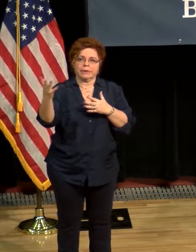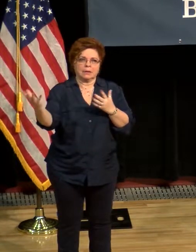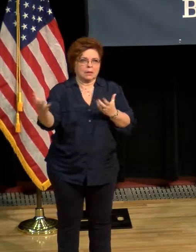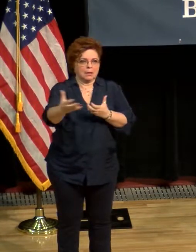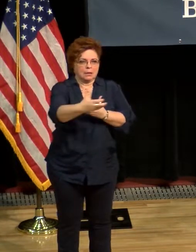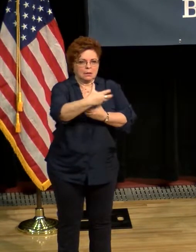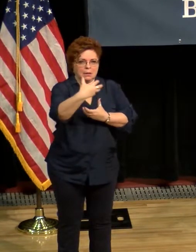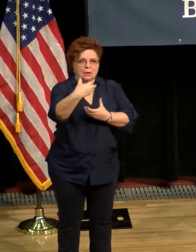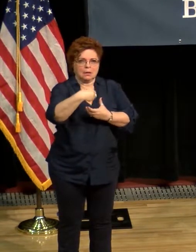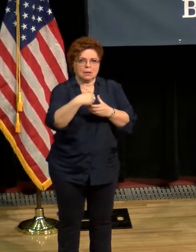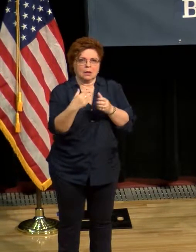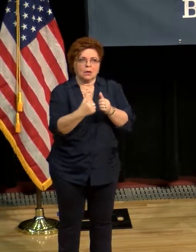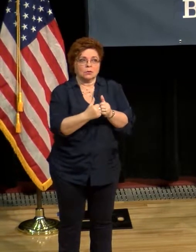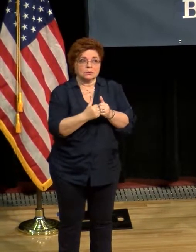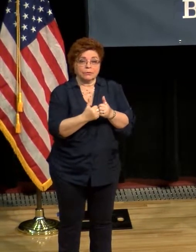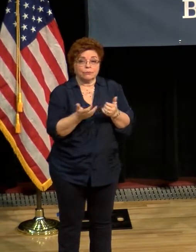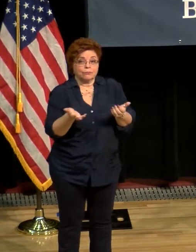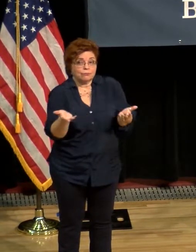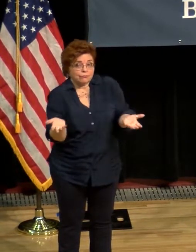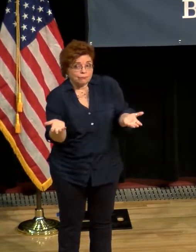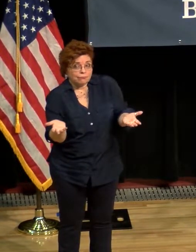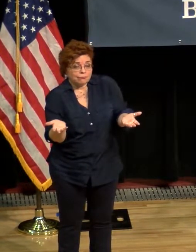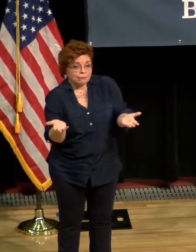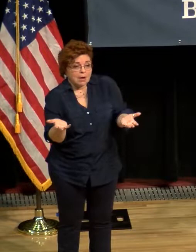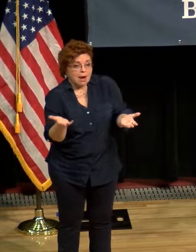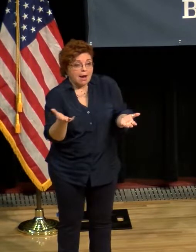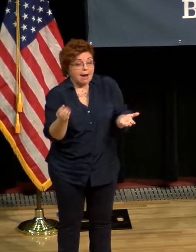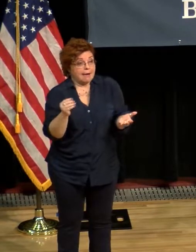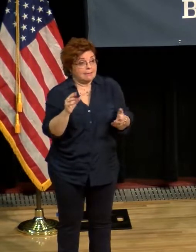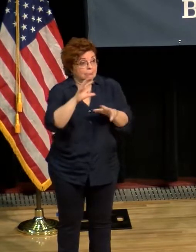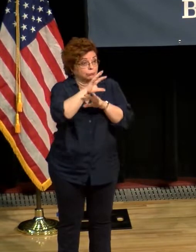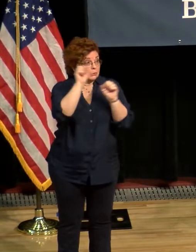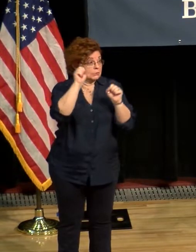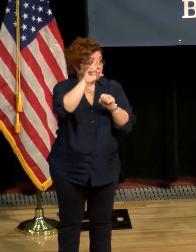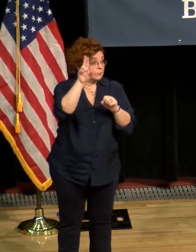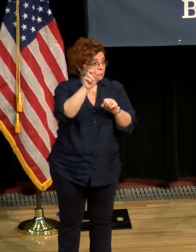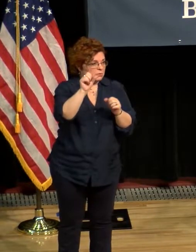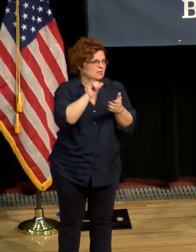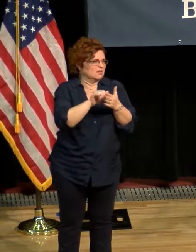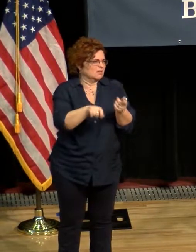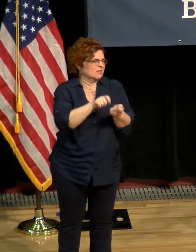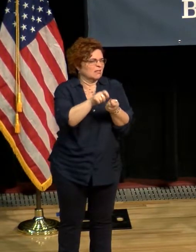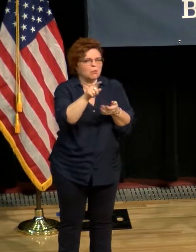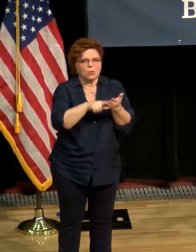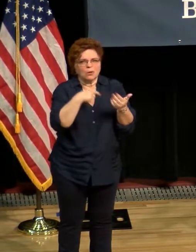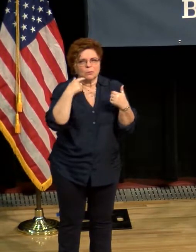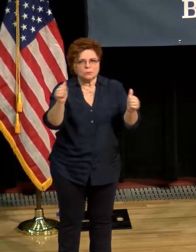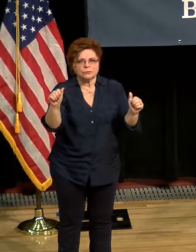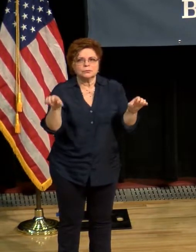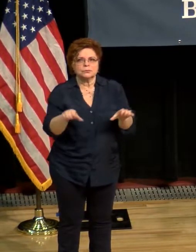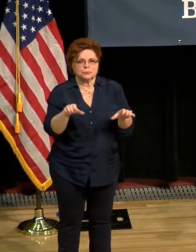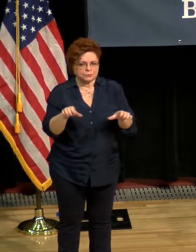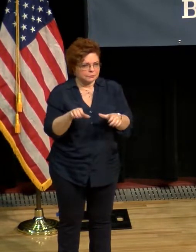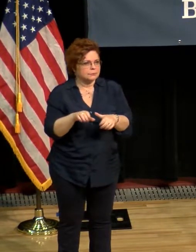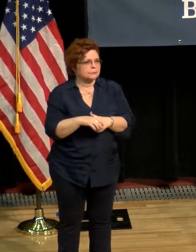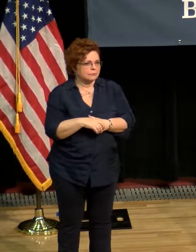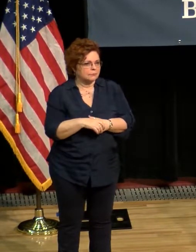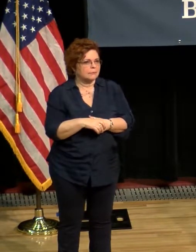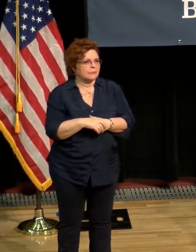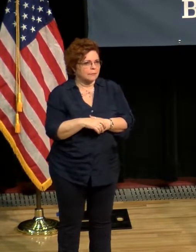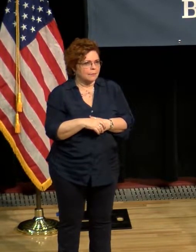we bring people together. And certainly, as the President of the United States, that's exactly what I'd be attempting to